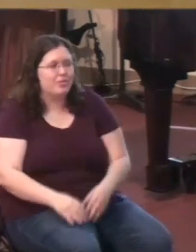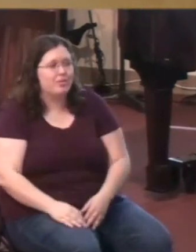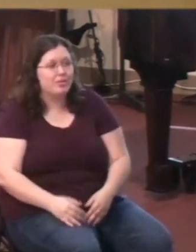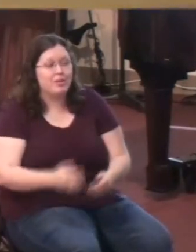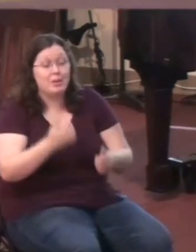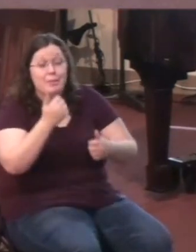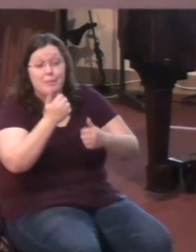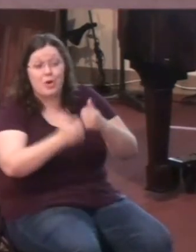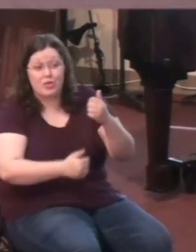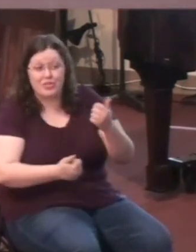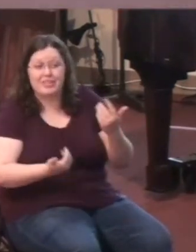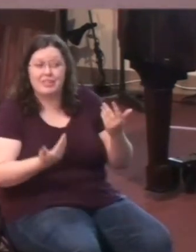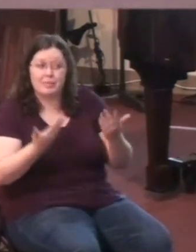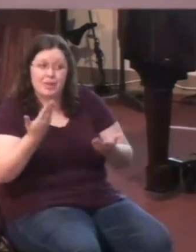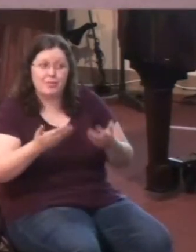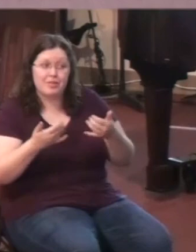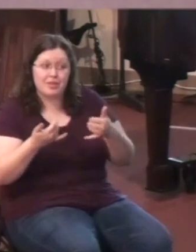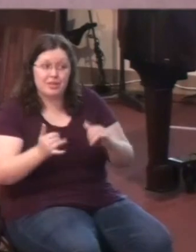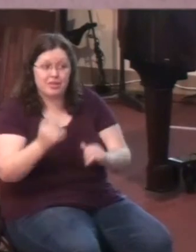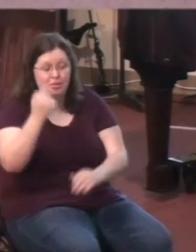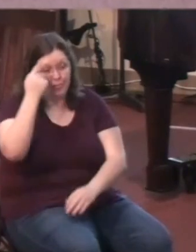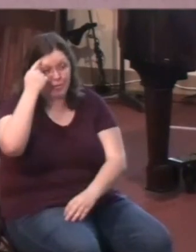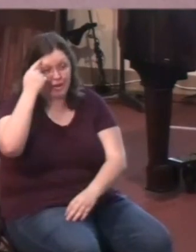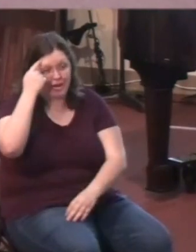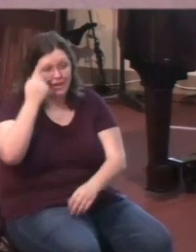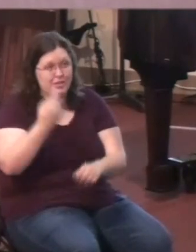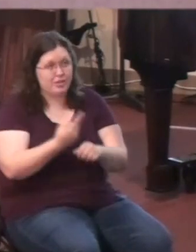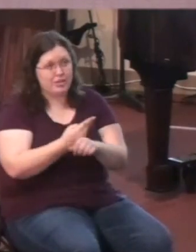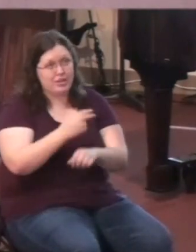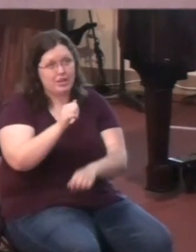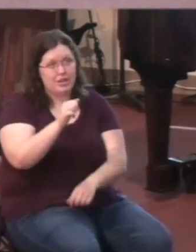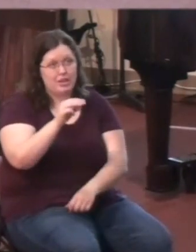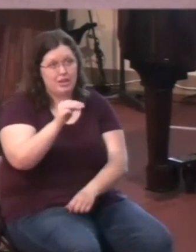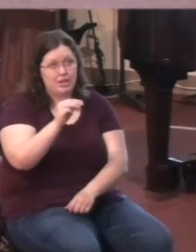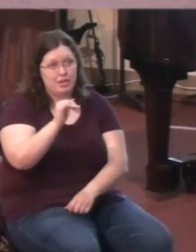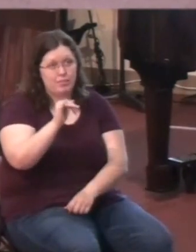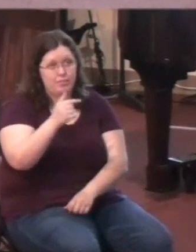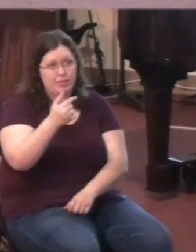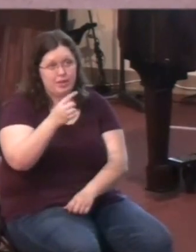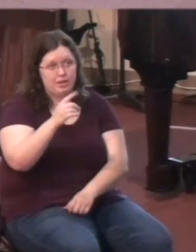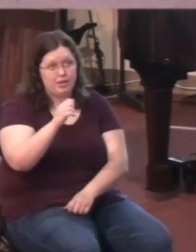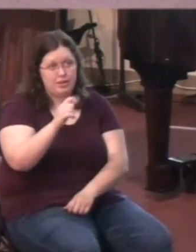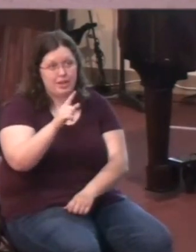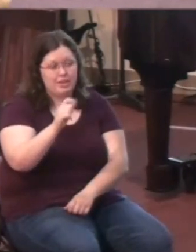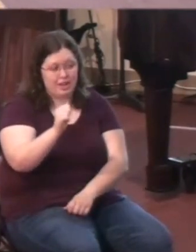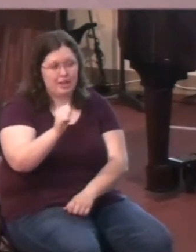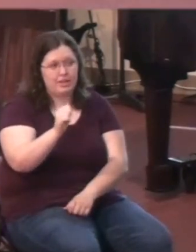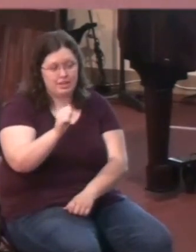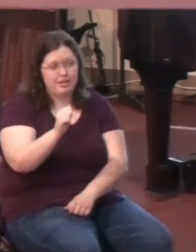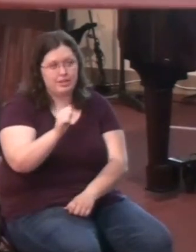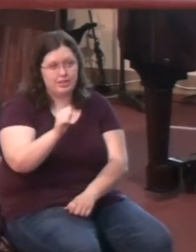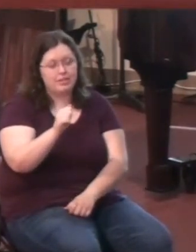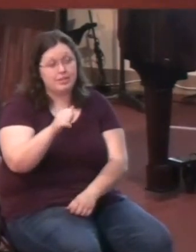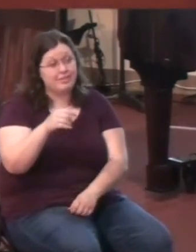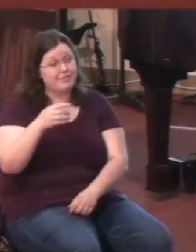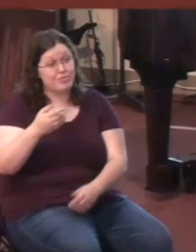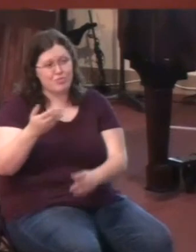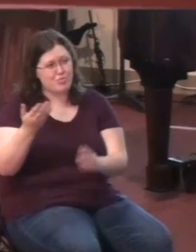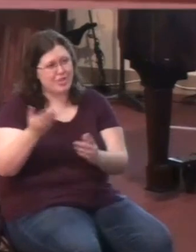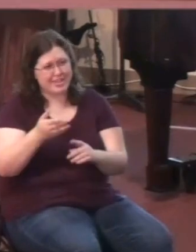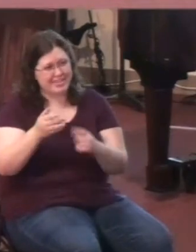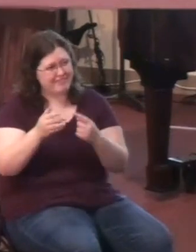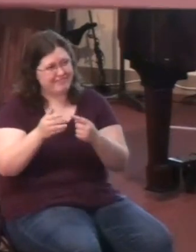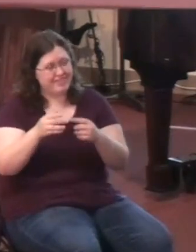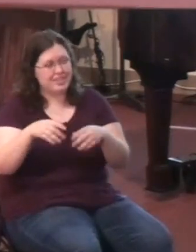probably still in a brain that uses the amygdala. And the amygdala is a portion of our brain that senses